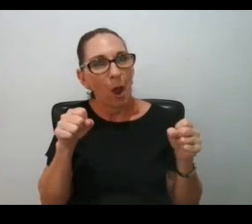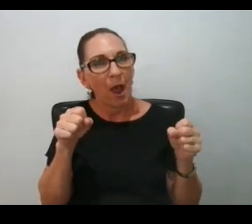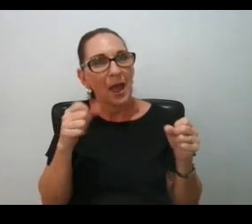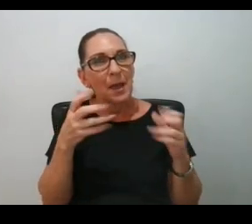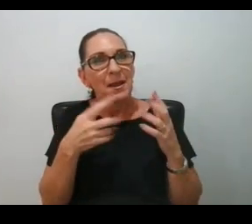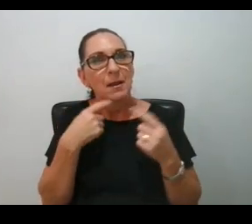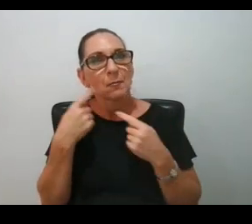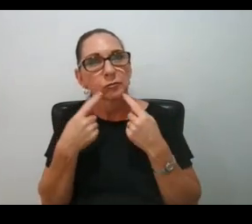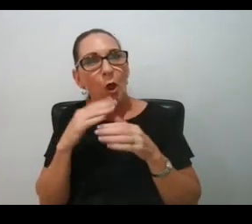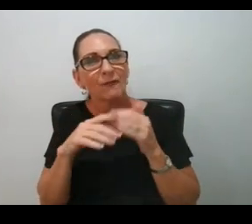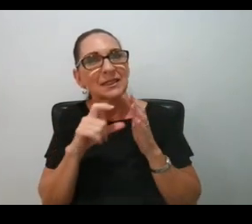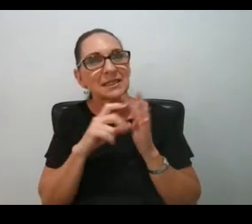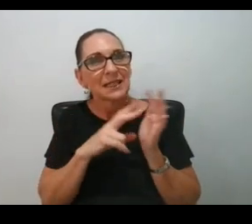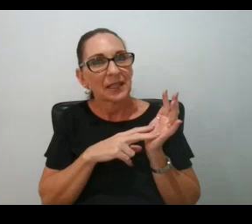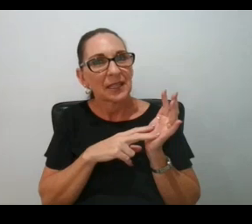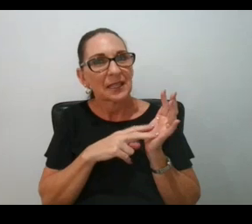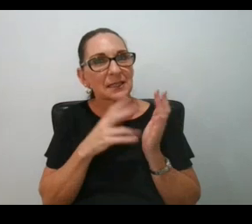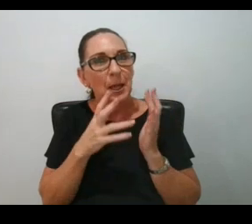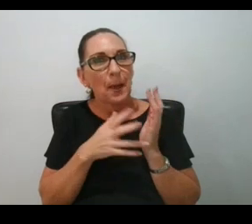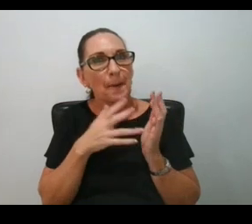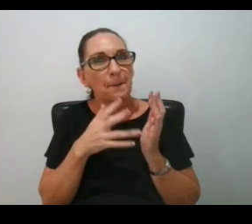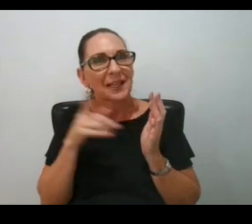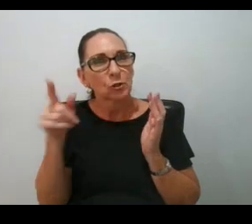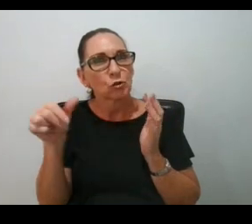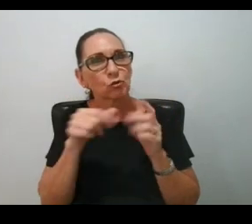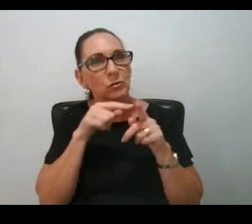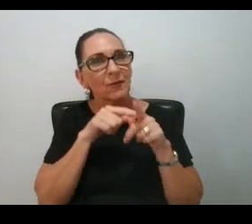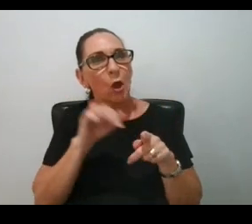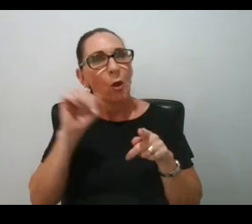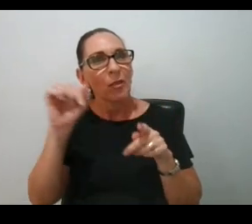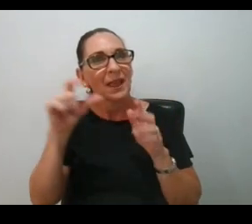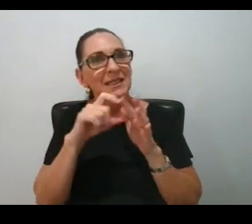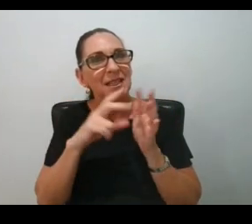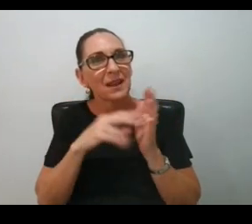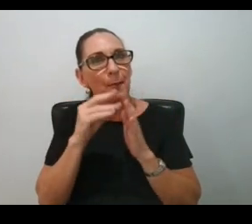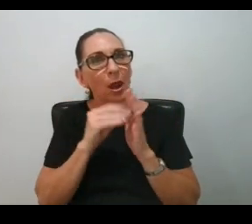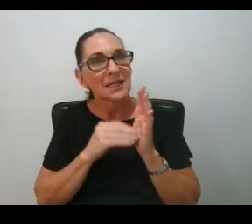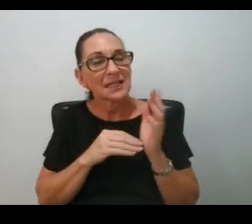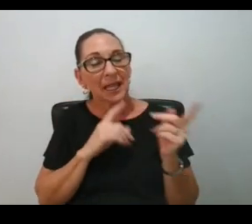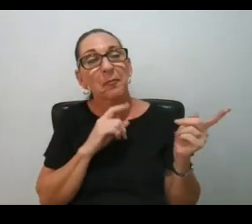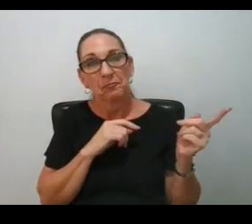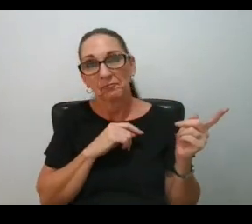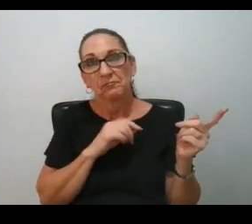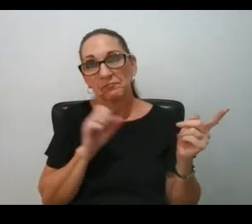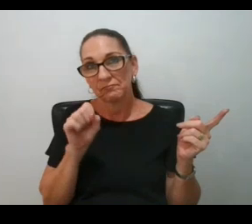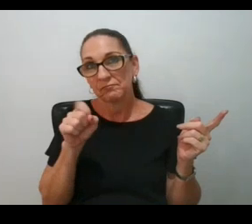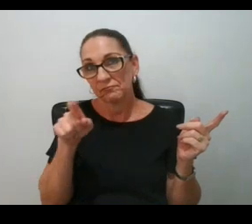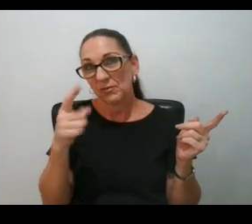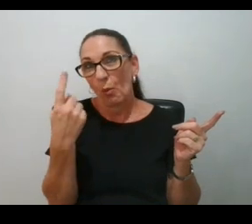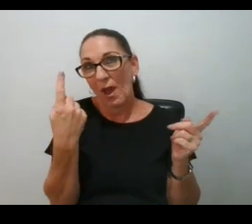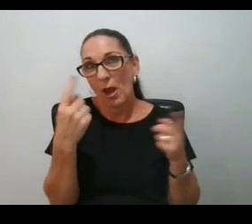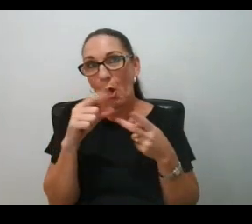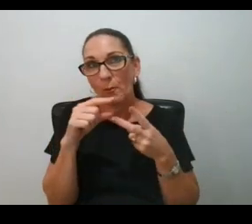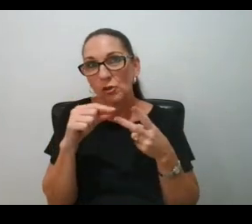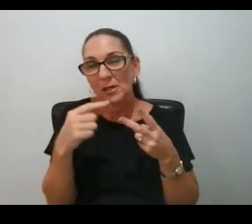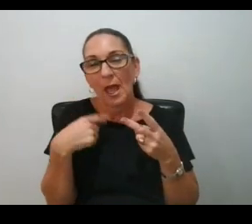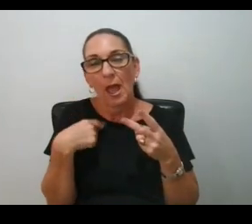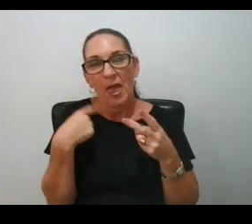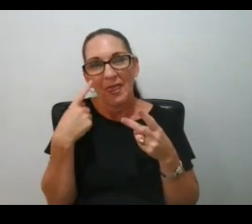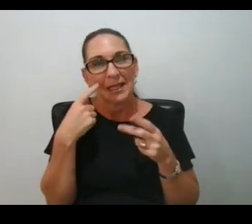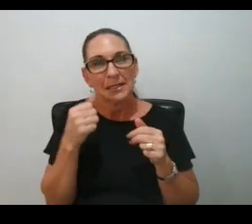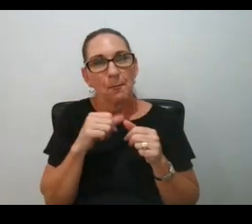her according to their DV policy. That's one option. I often find it's quicker to get her